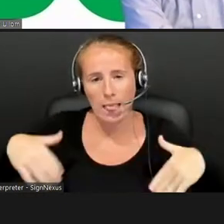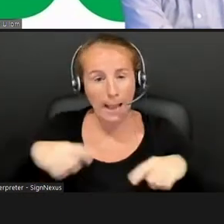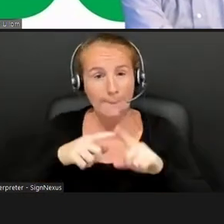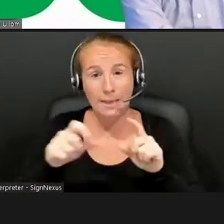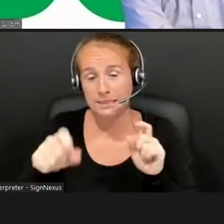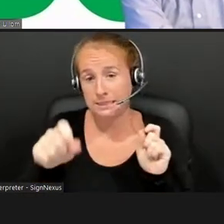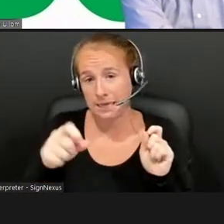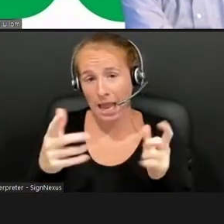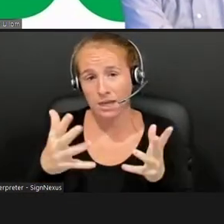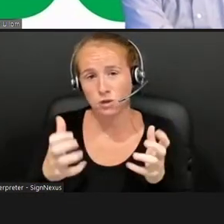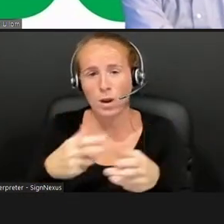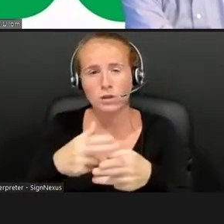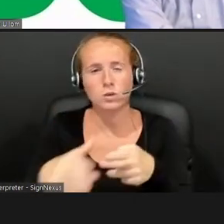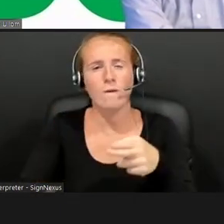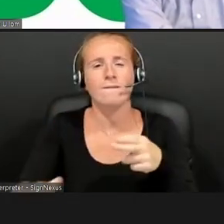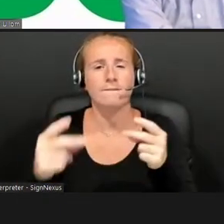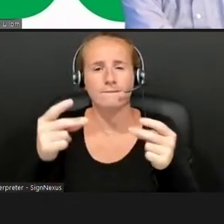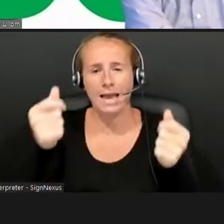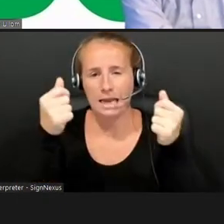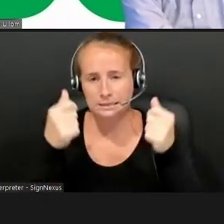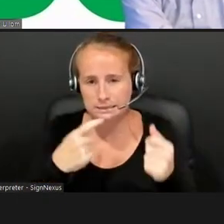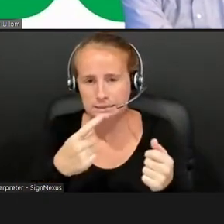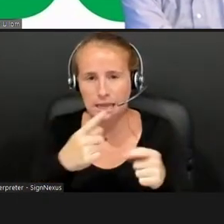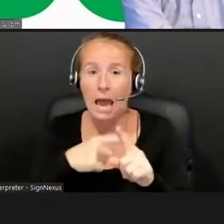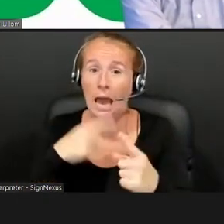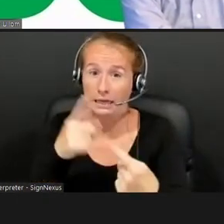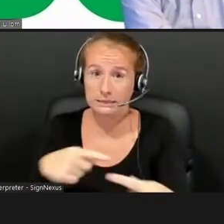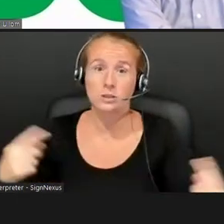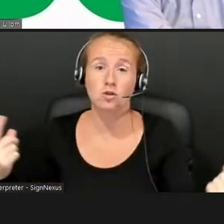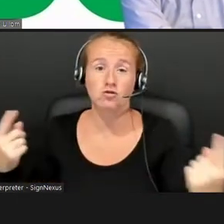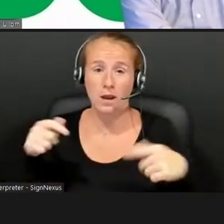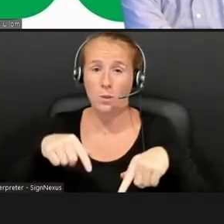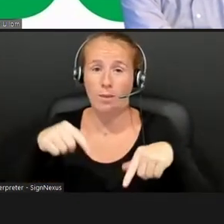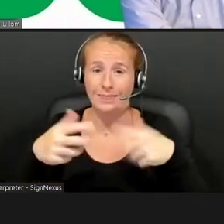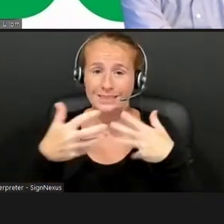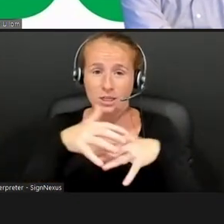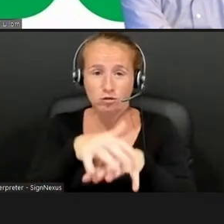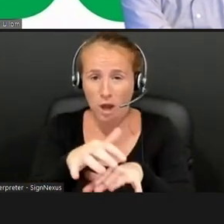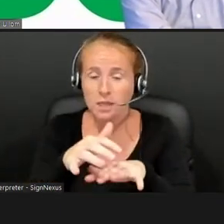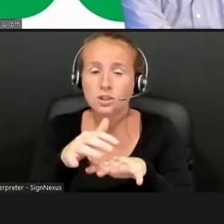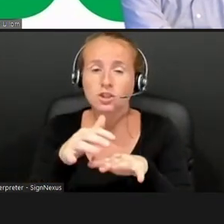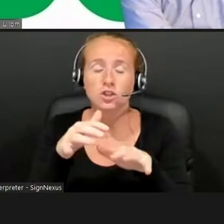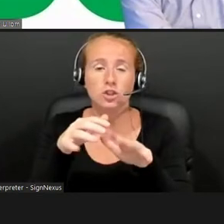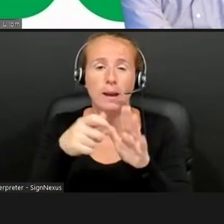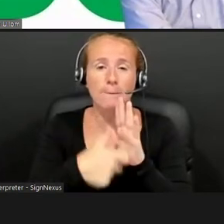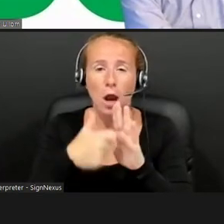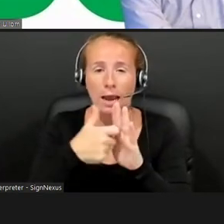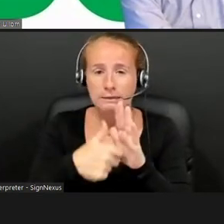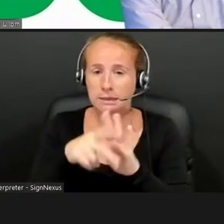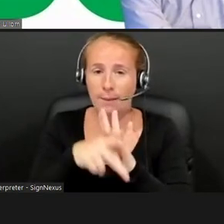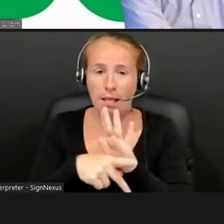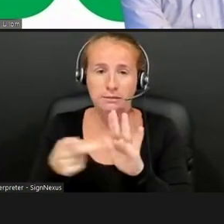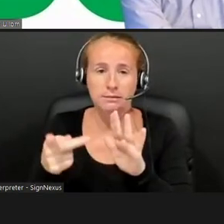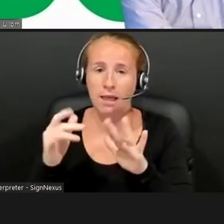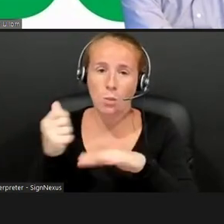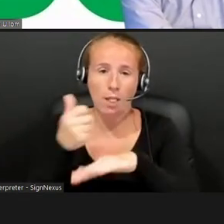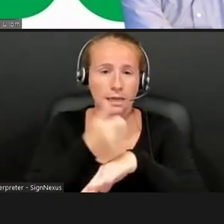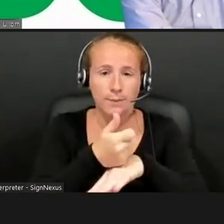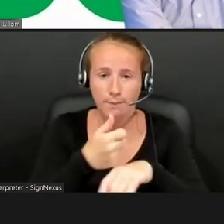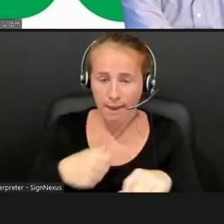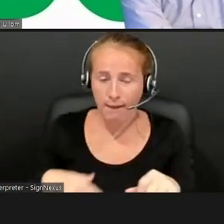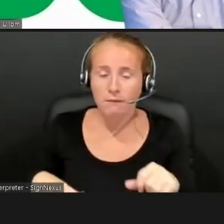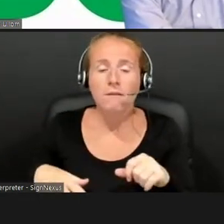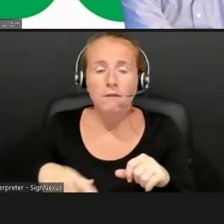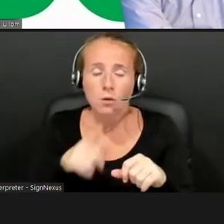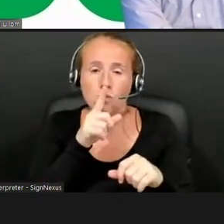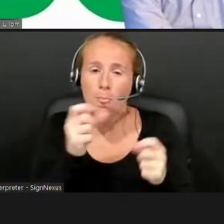just wanted to quickly say that I definitely disagree with this congestion um pricing policy that the city is going to implement um mainly for